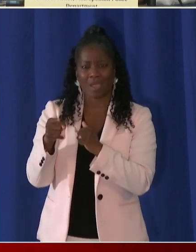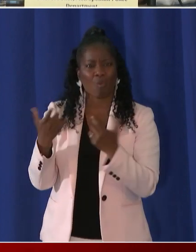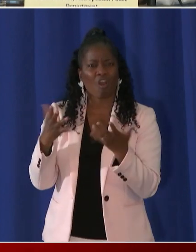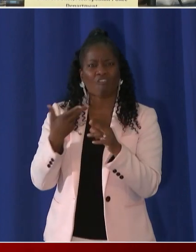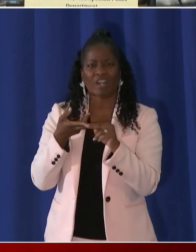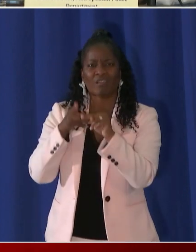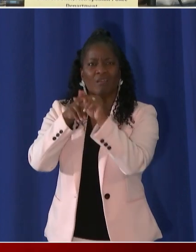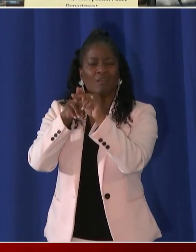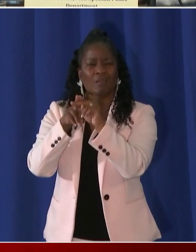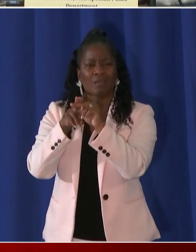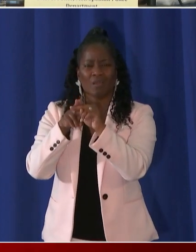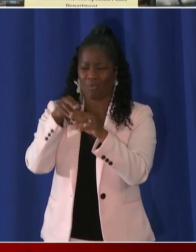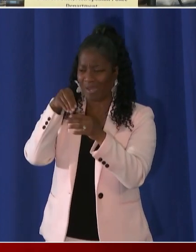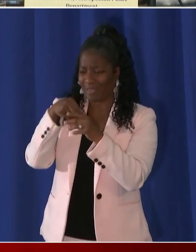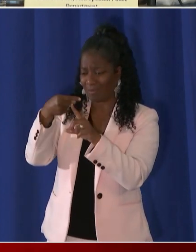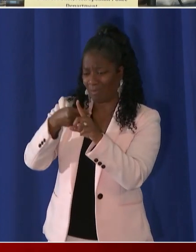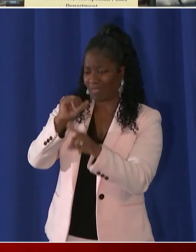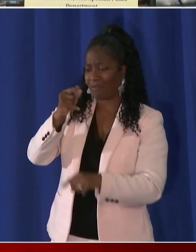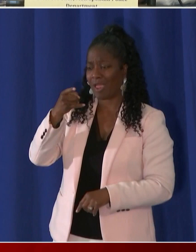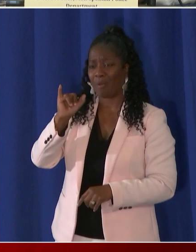Already, and we're only in the month of April.